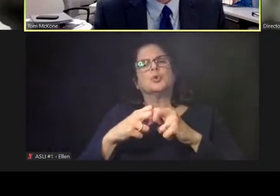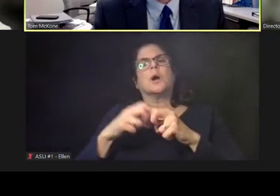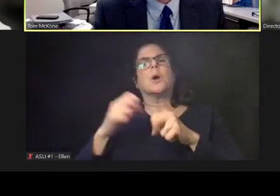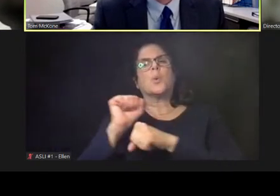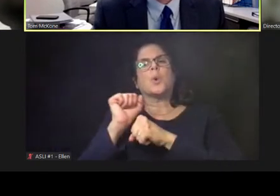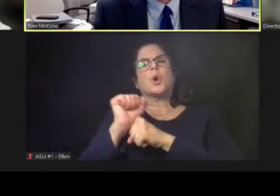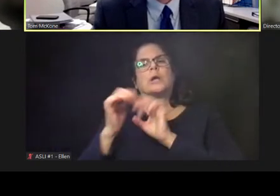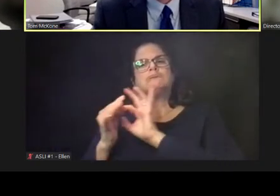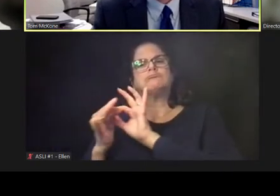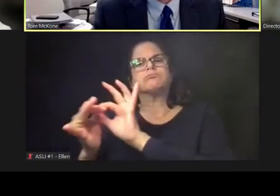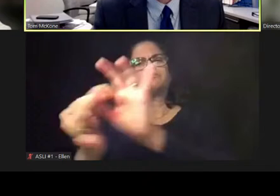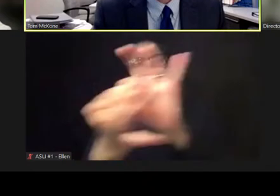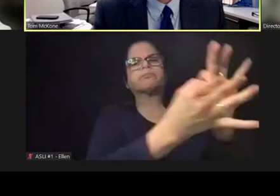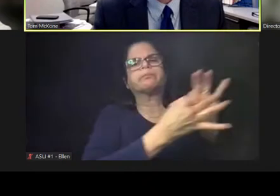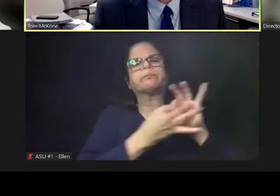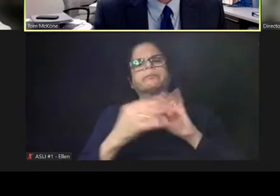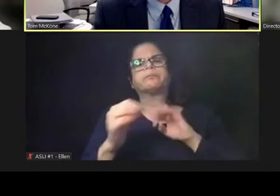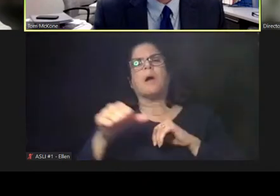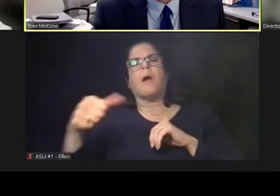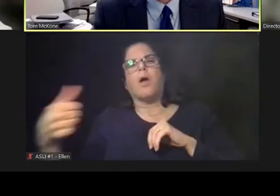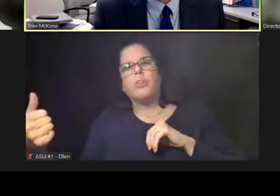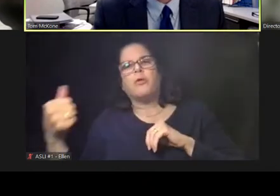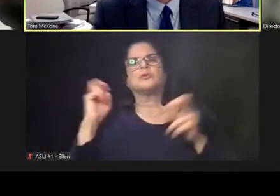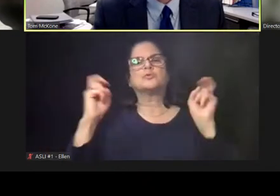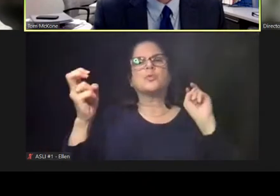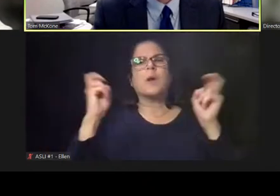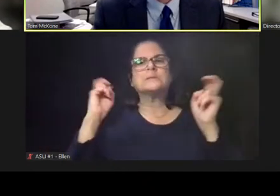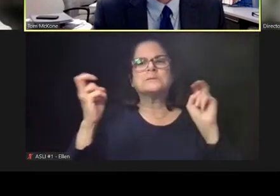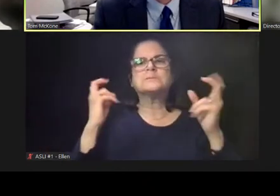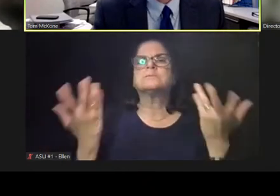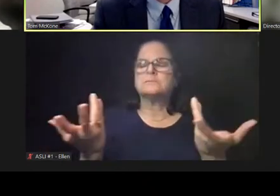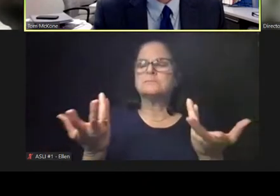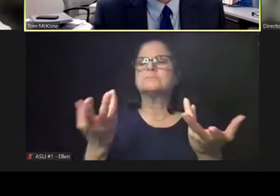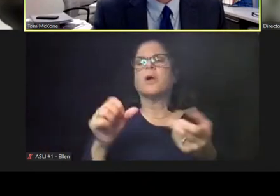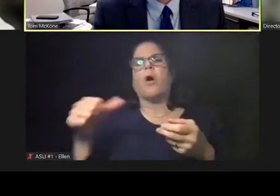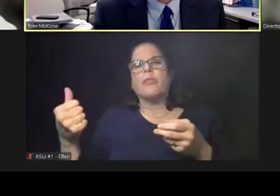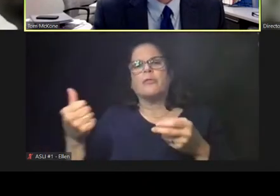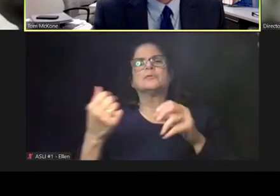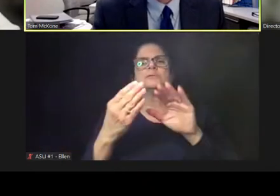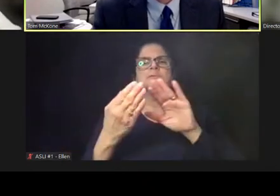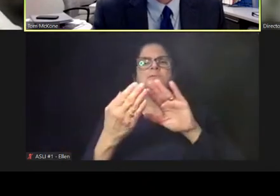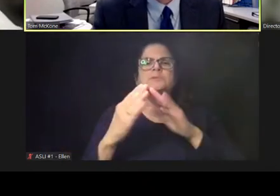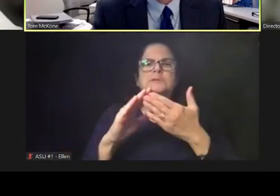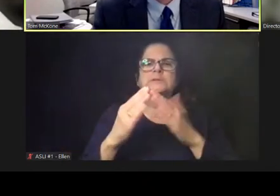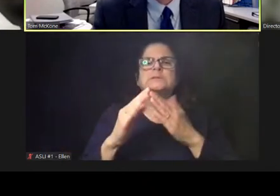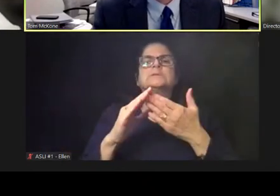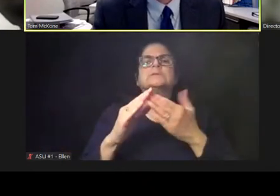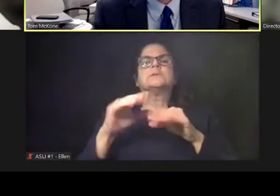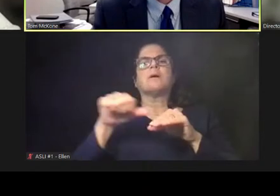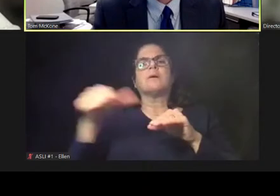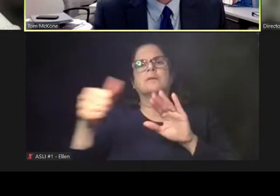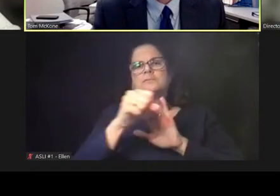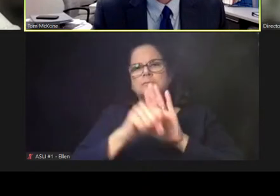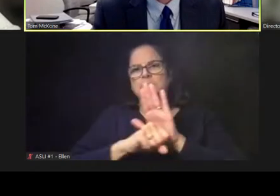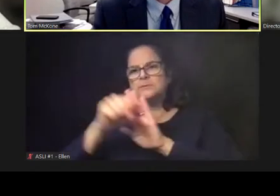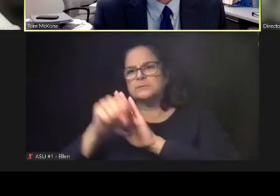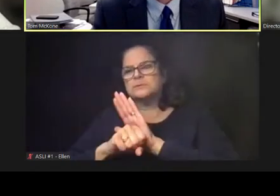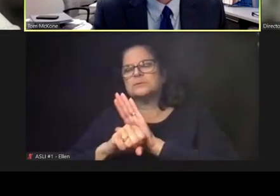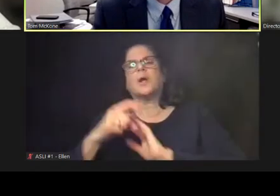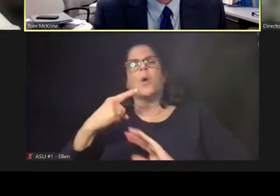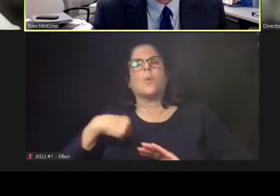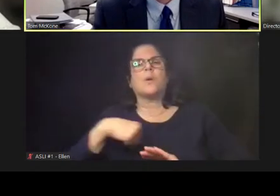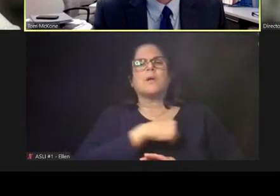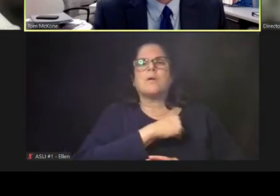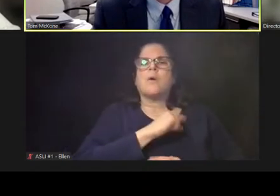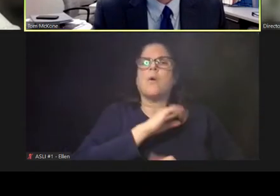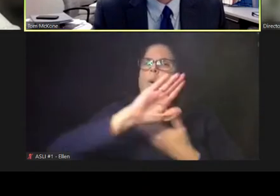country too, so that we can all learn from each other and tackle best practices. As everybody has had to, you know, dip their toes and step